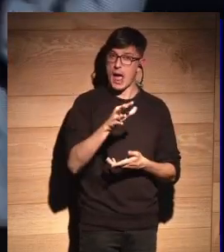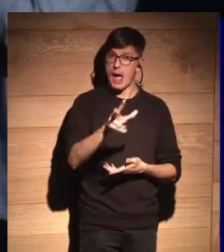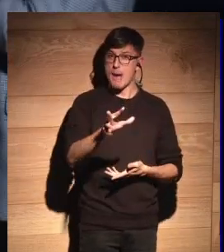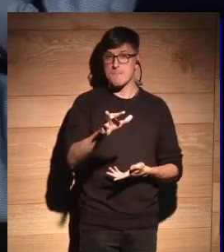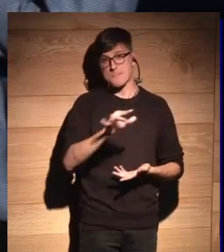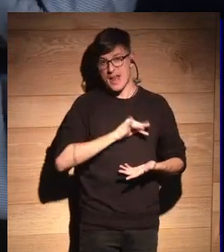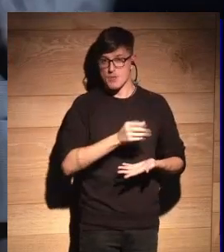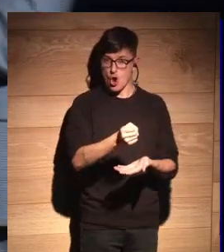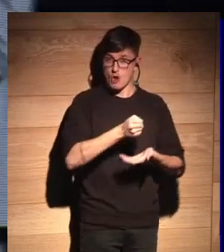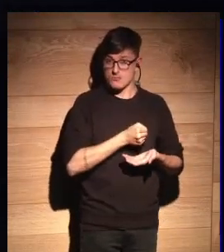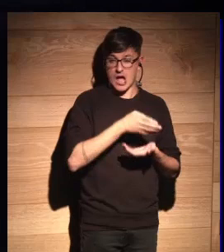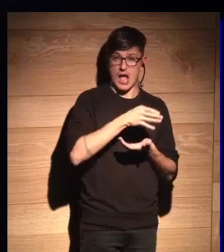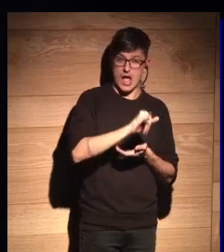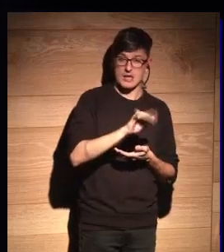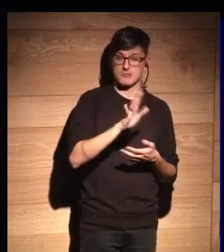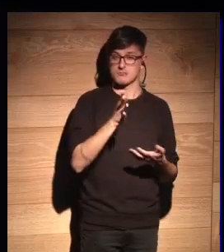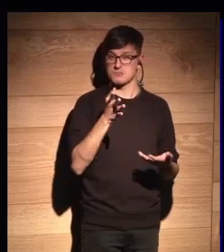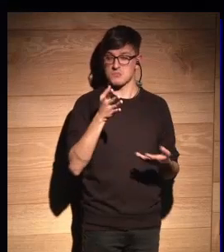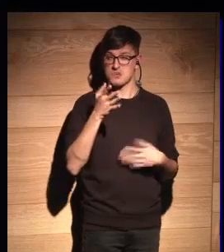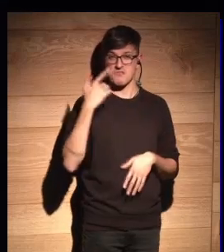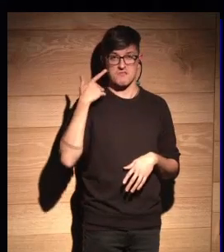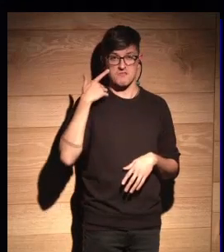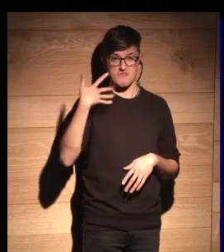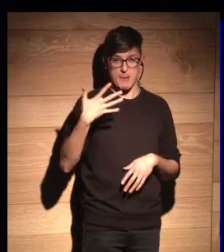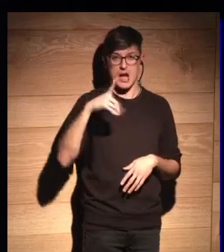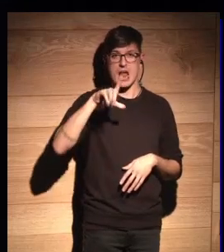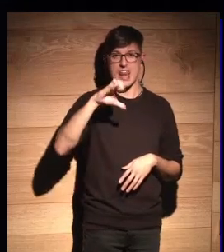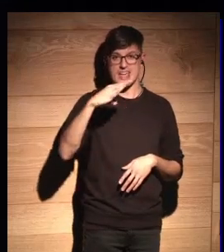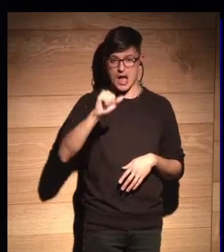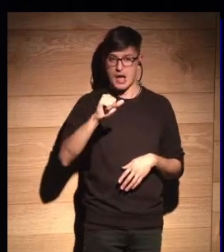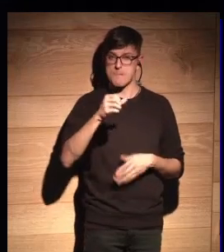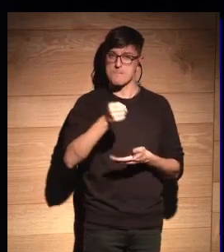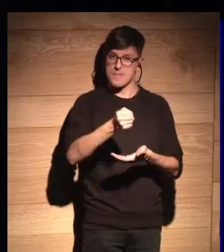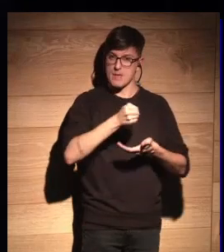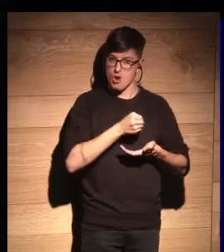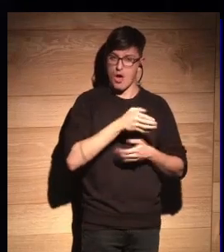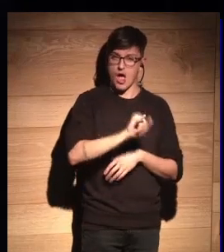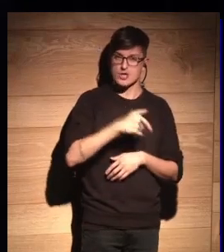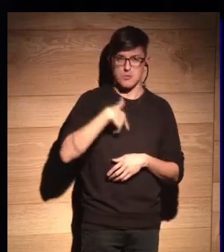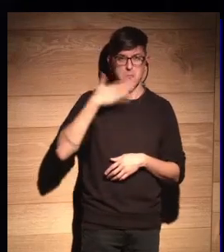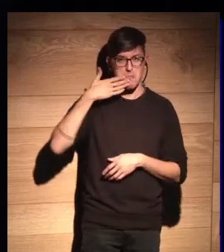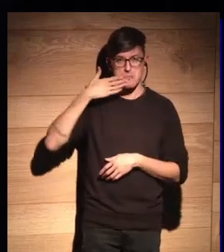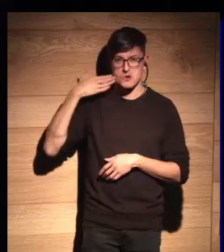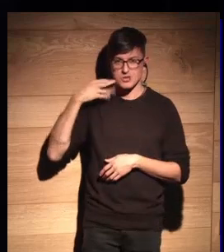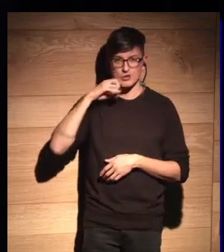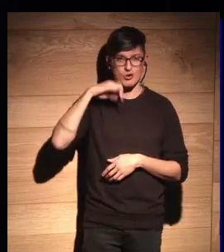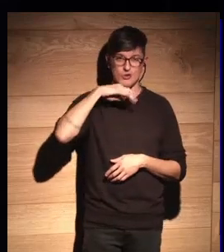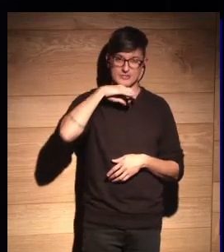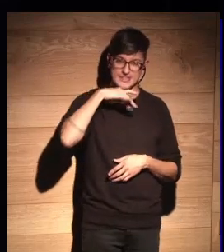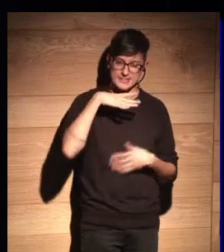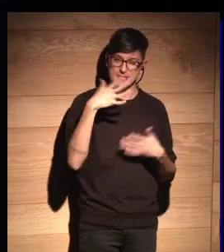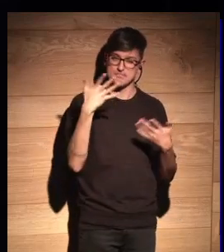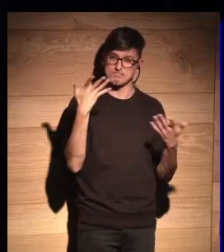Steve, I'm glad, happy and proud that we have you here today for the opening